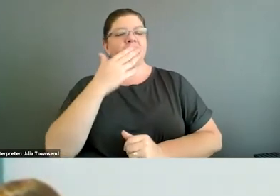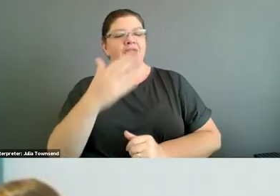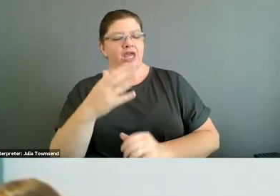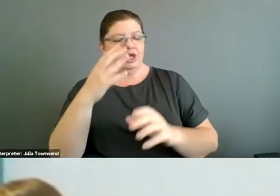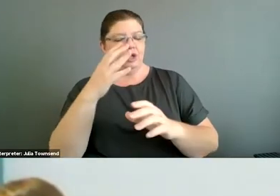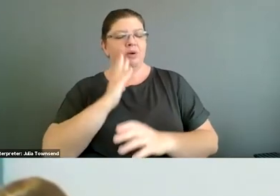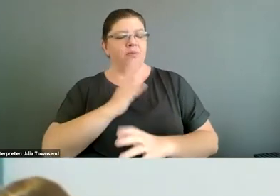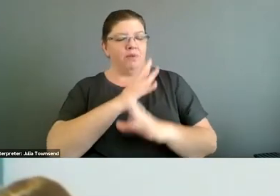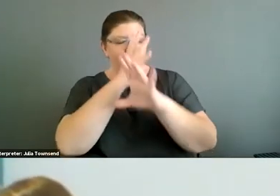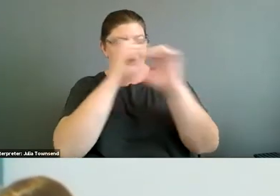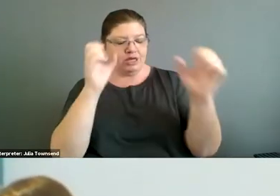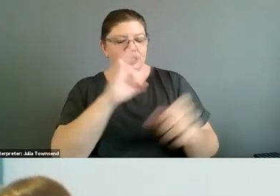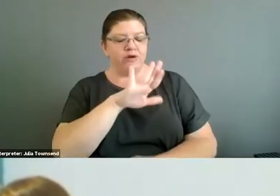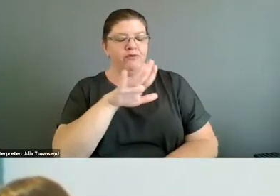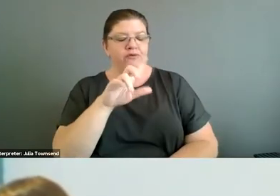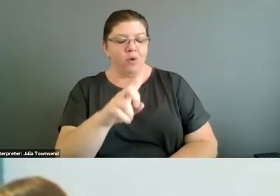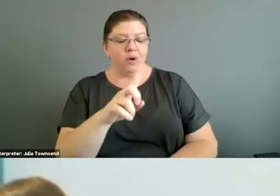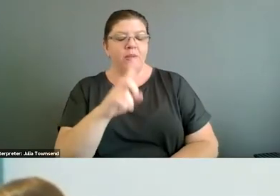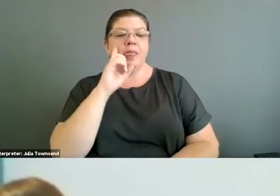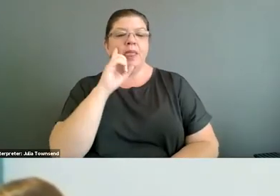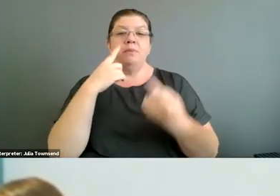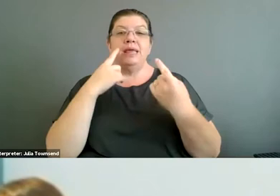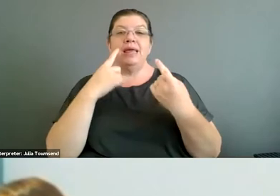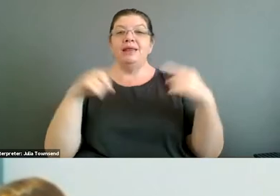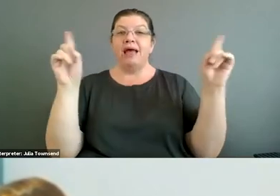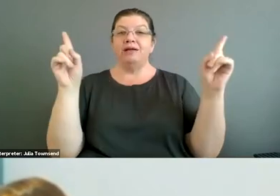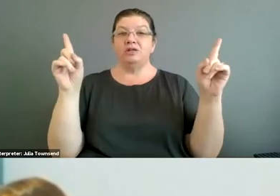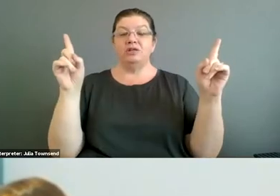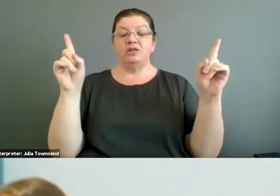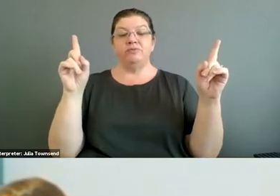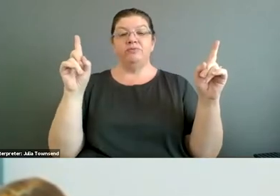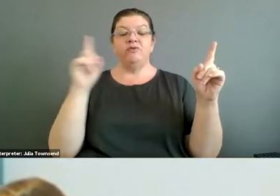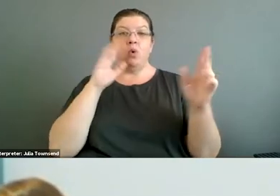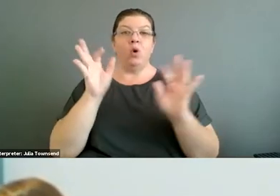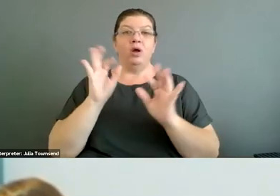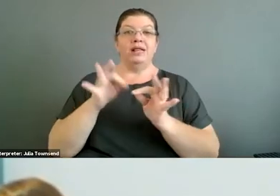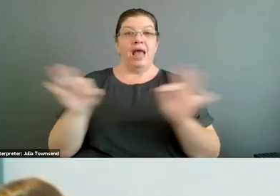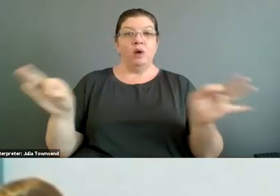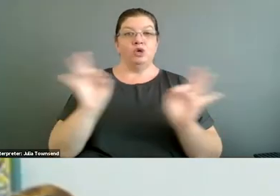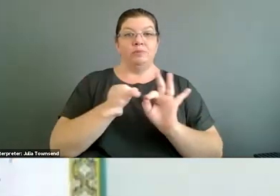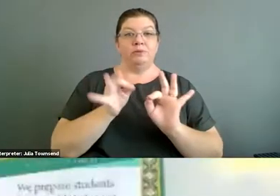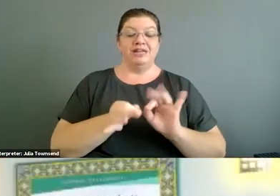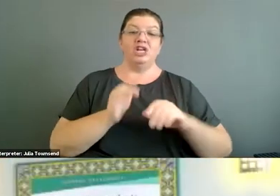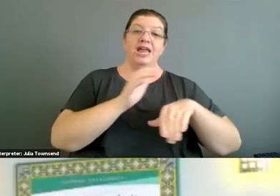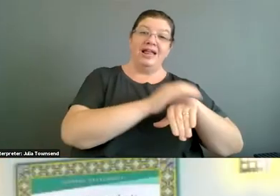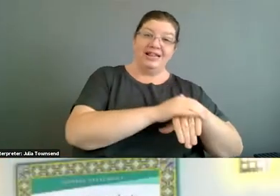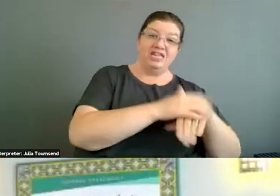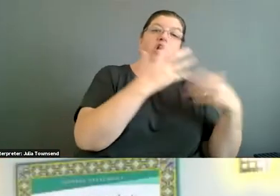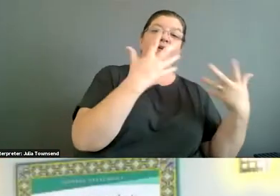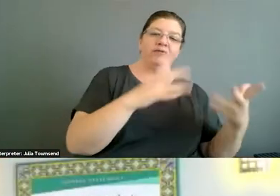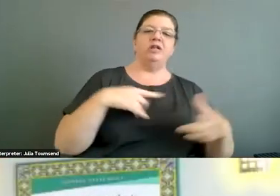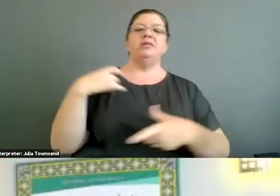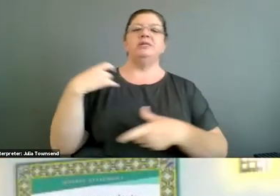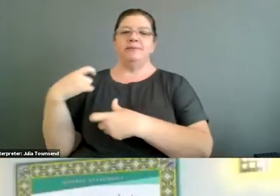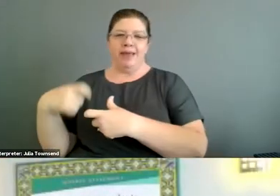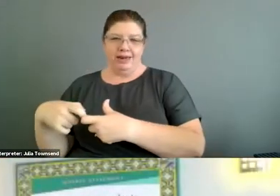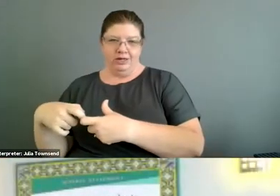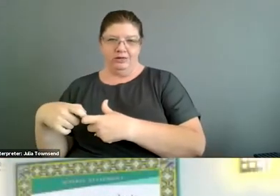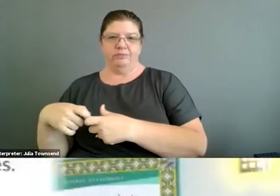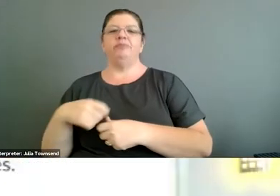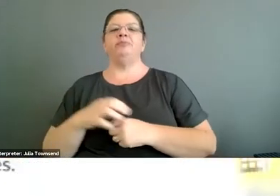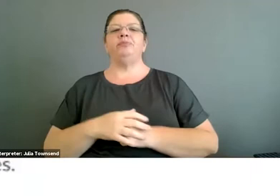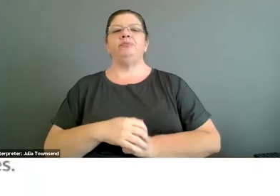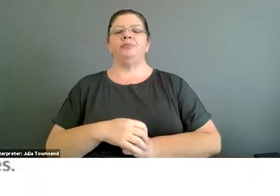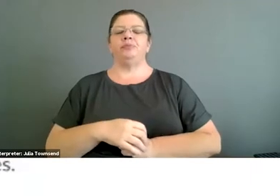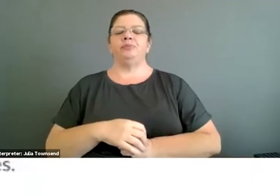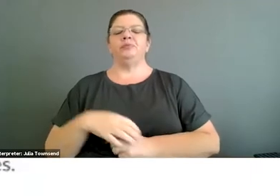Ford. I will be giving this announcement with regards to language interpretation in both English and Spanish. Buenas tardes. Voy a